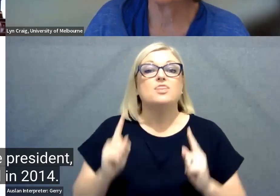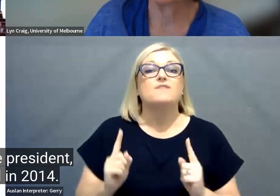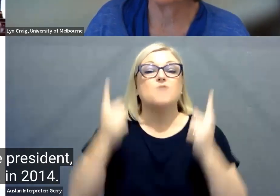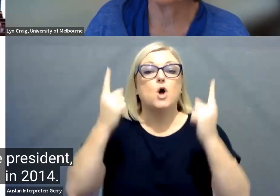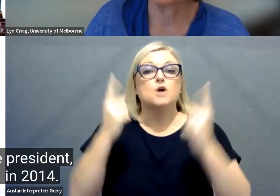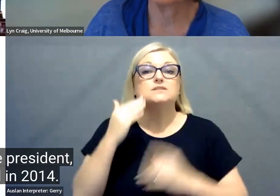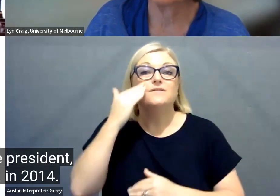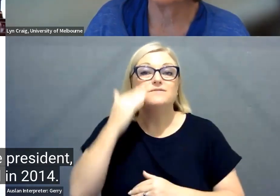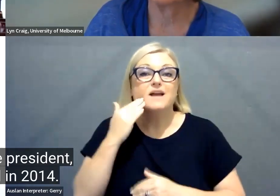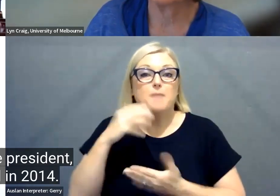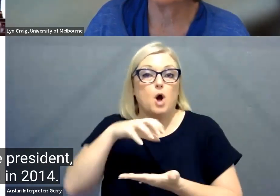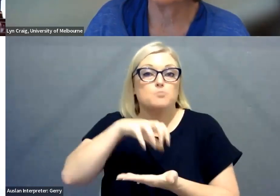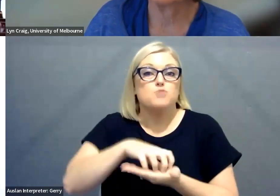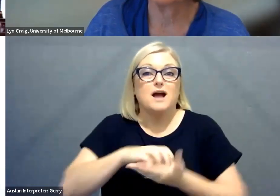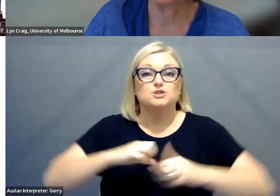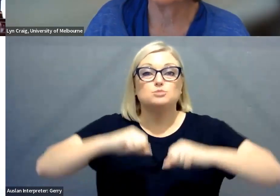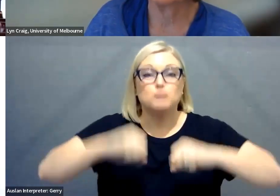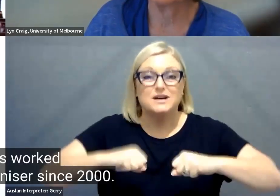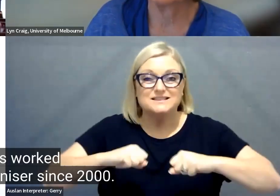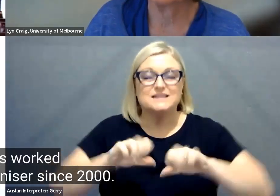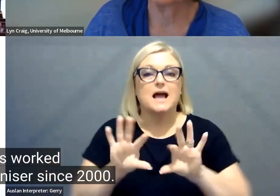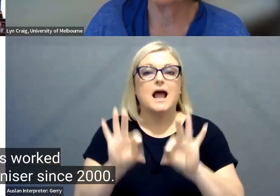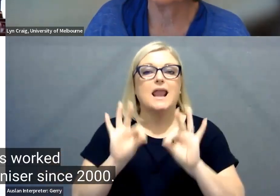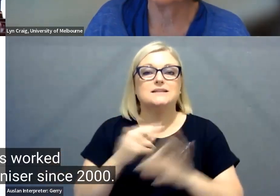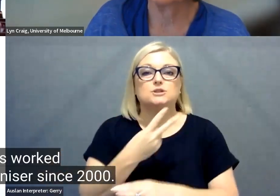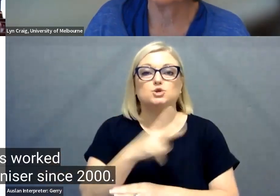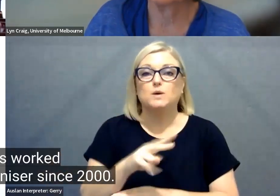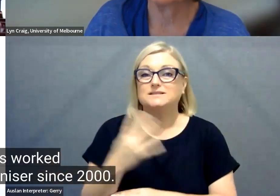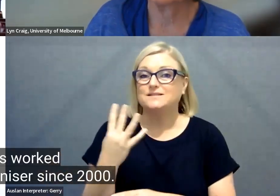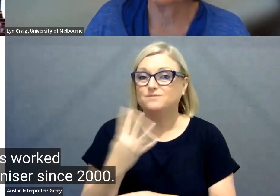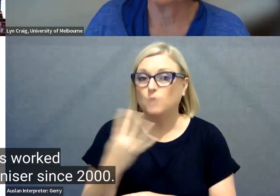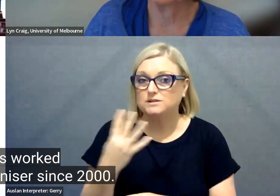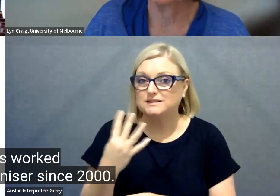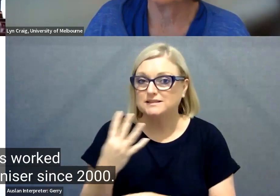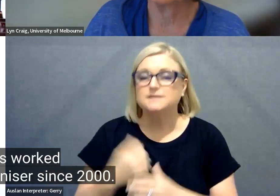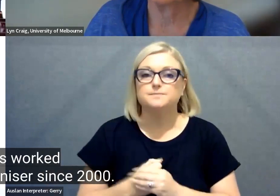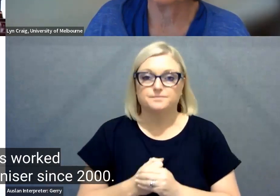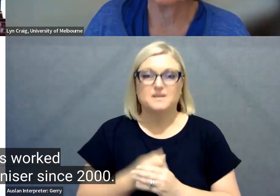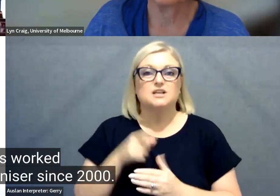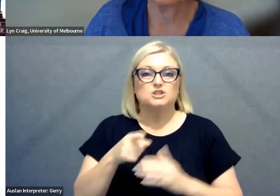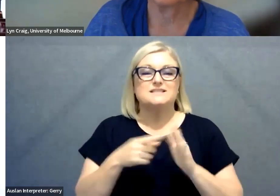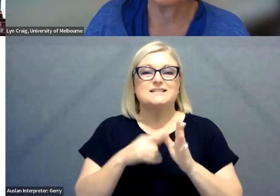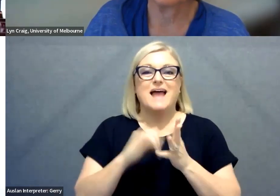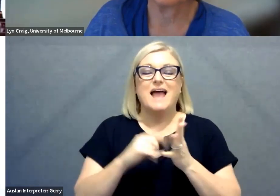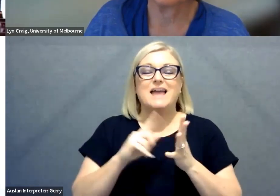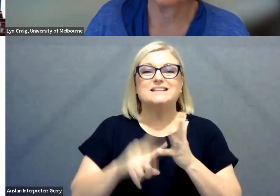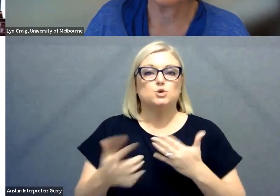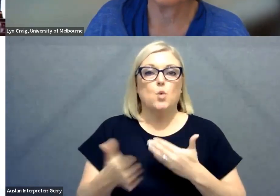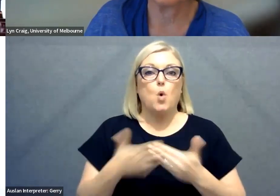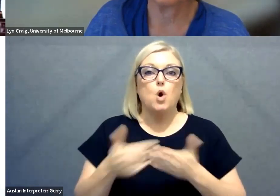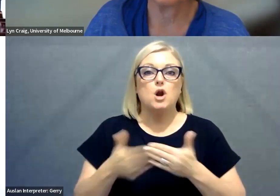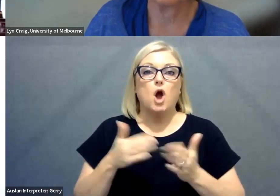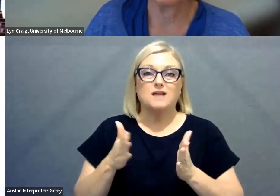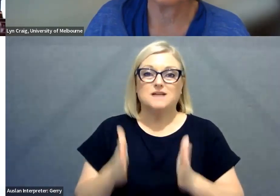president elected in 2014. Lisa has worked as an ASU organiser since 2000.